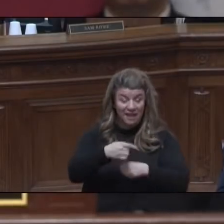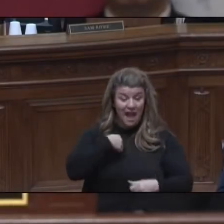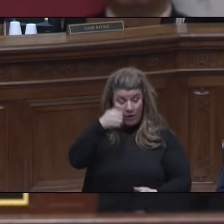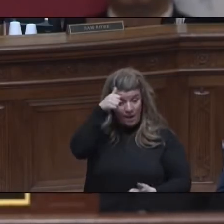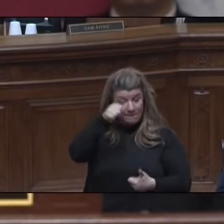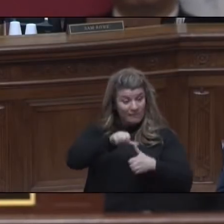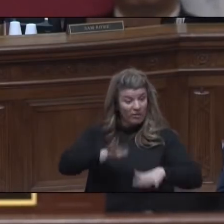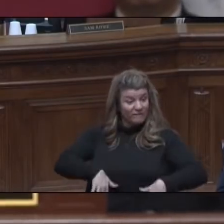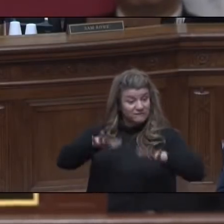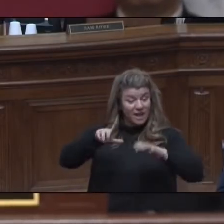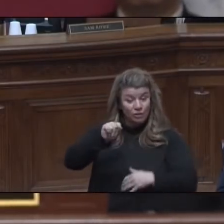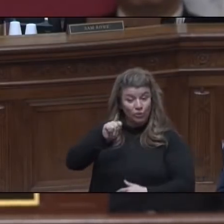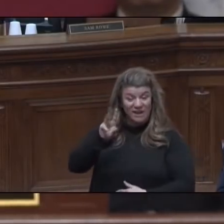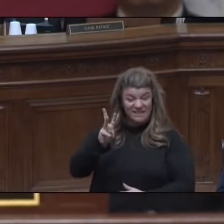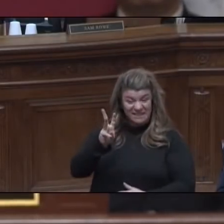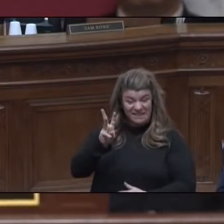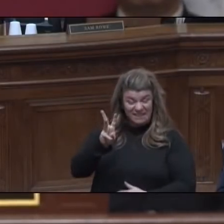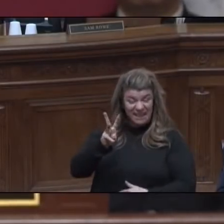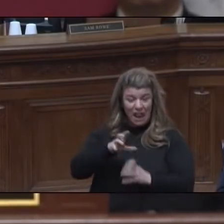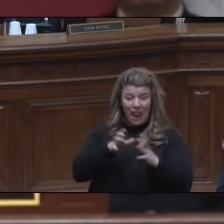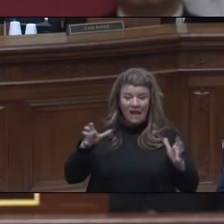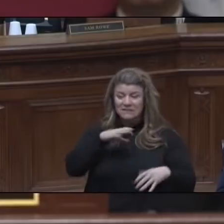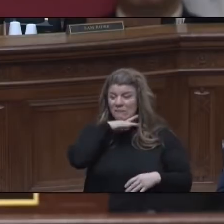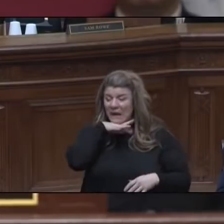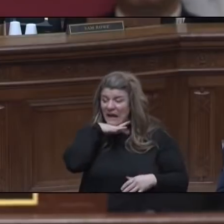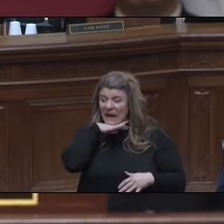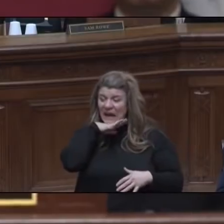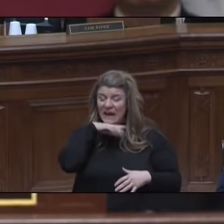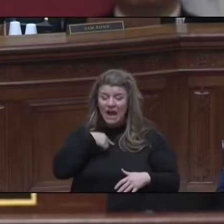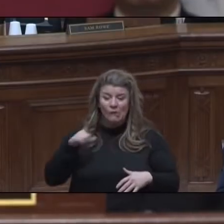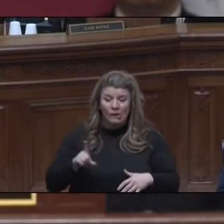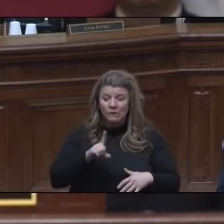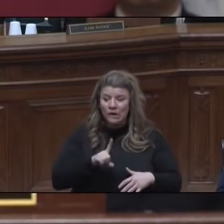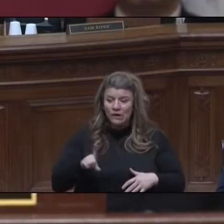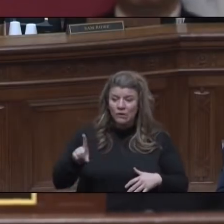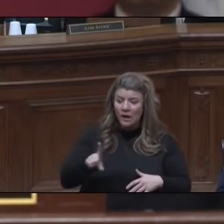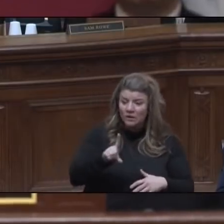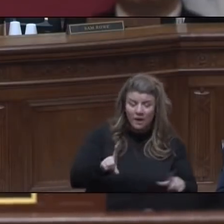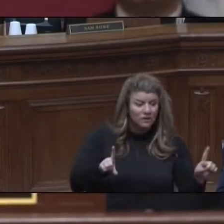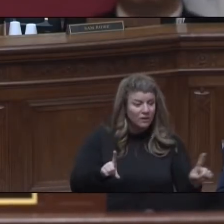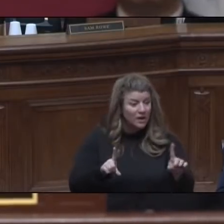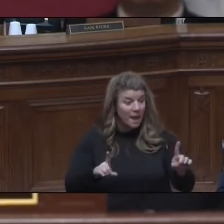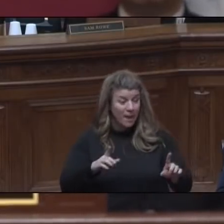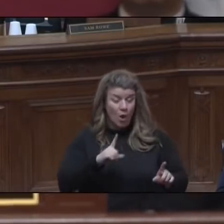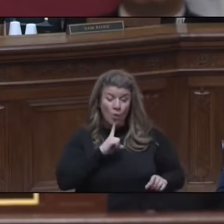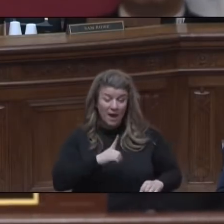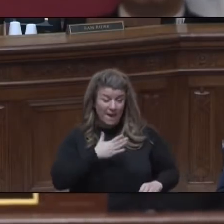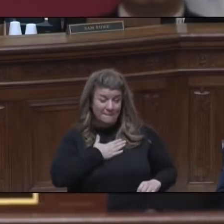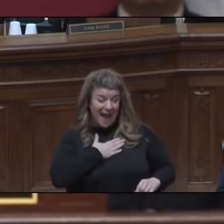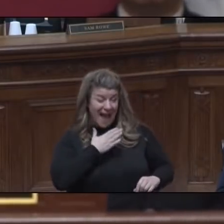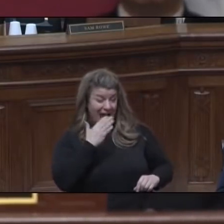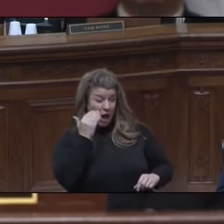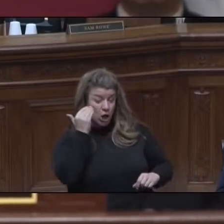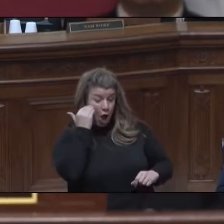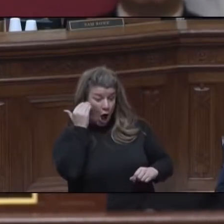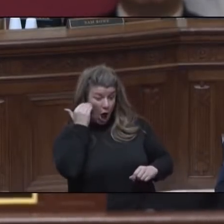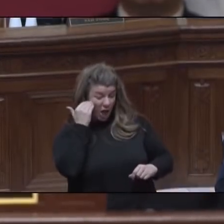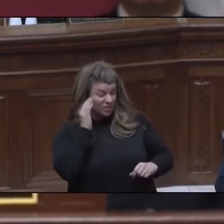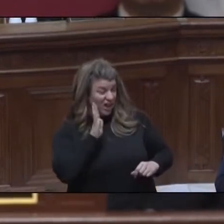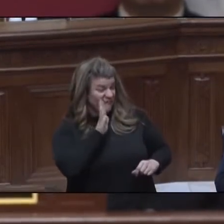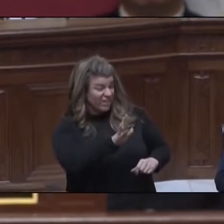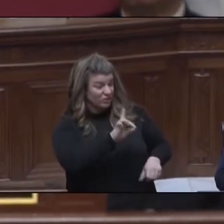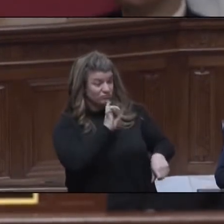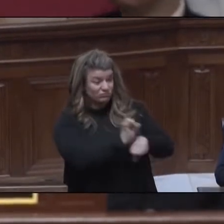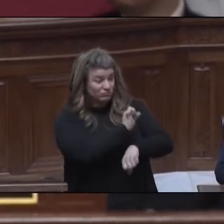of 2016 wading in the mud with lots and lots and lots of them and really beginning my knowledge of just how good they